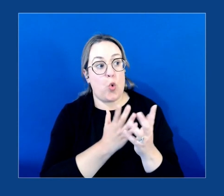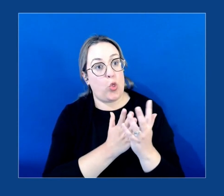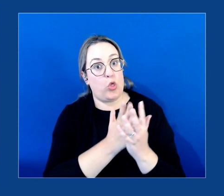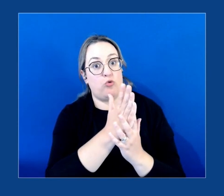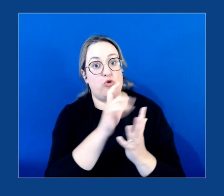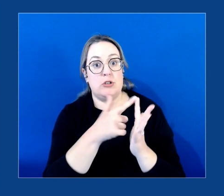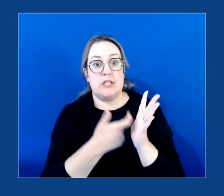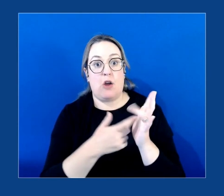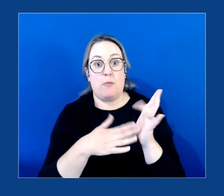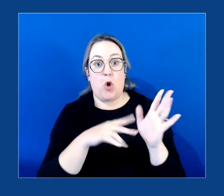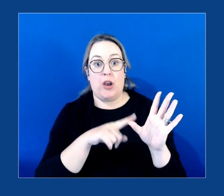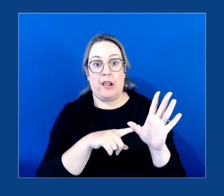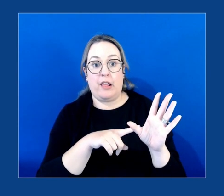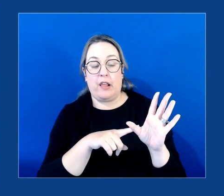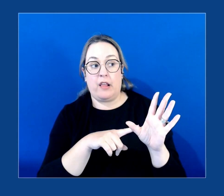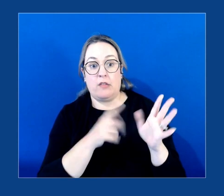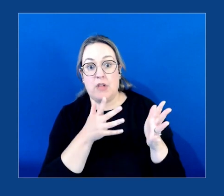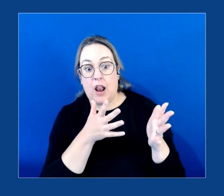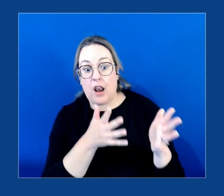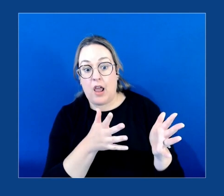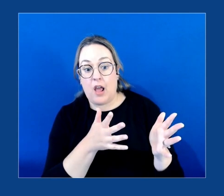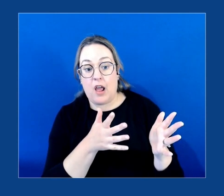you submit yourself